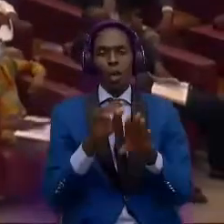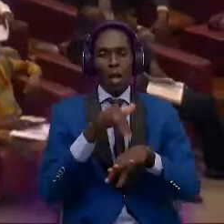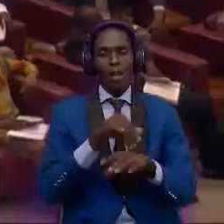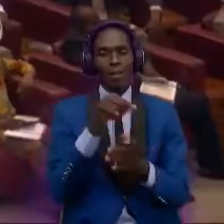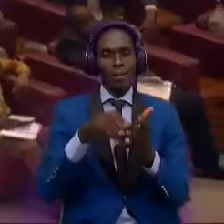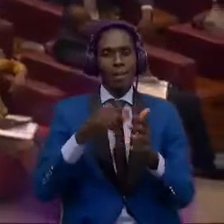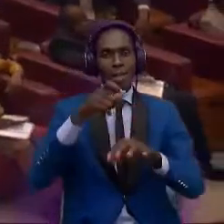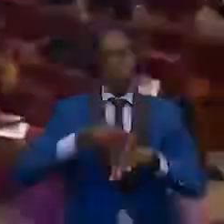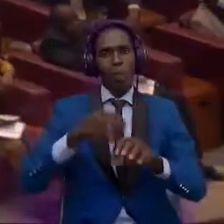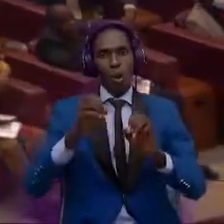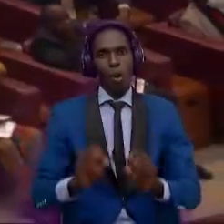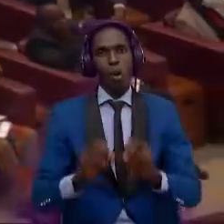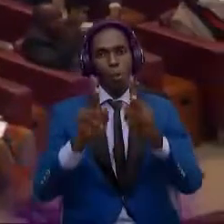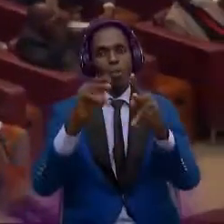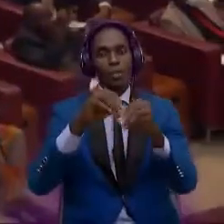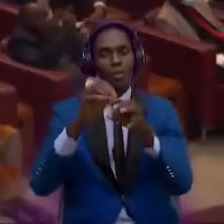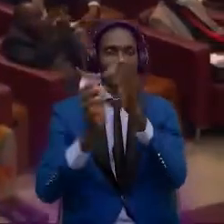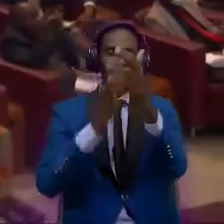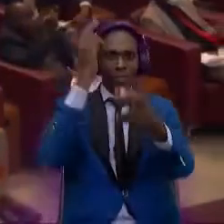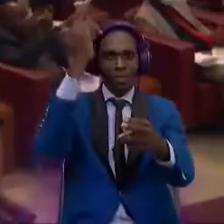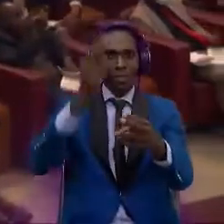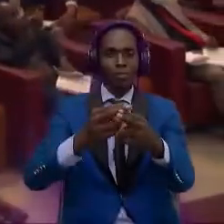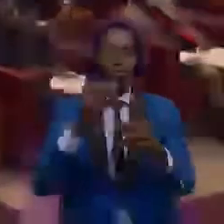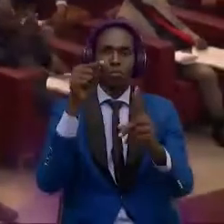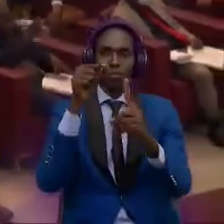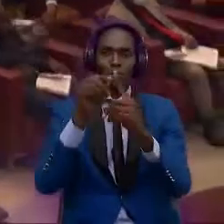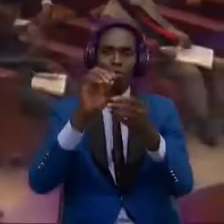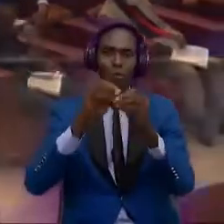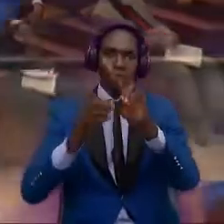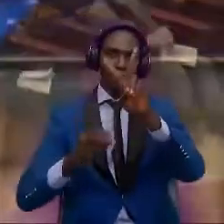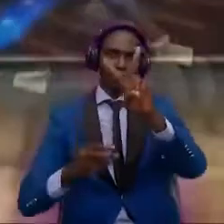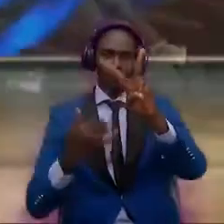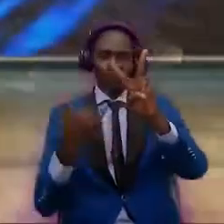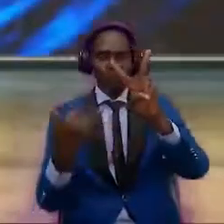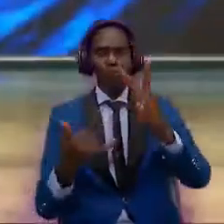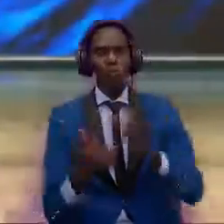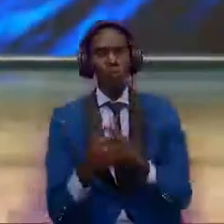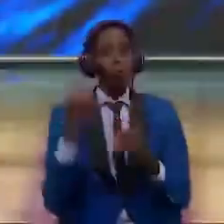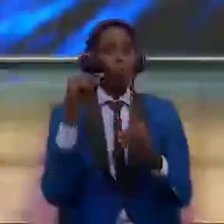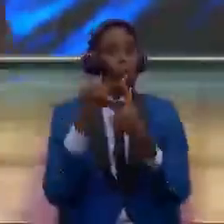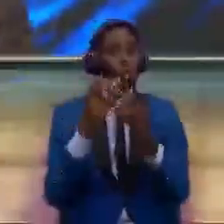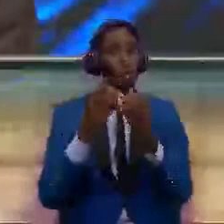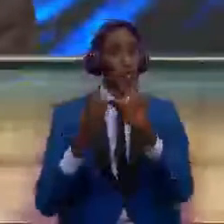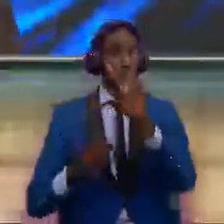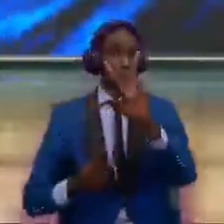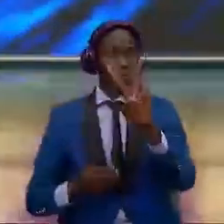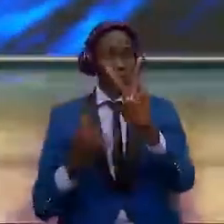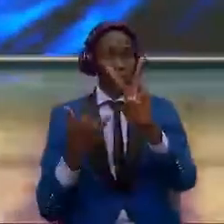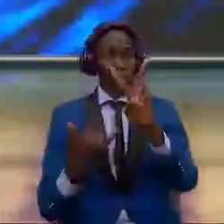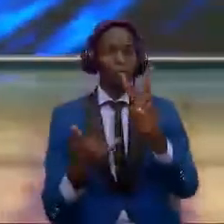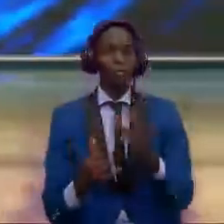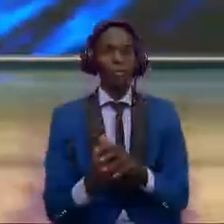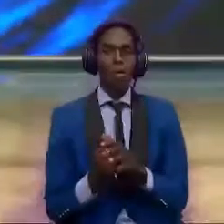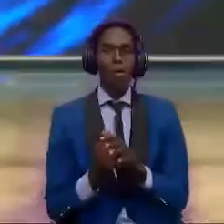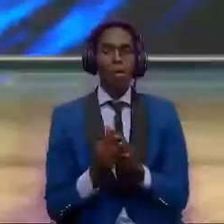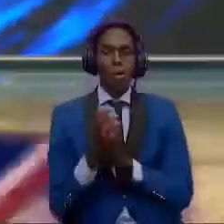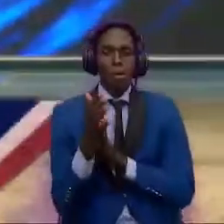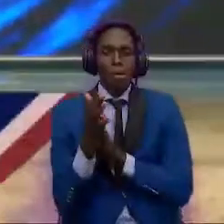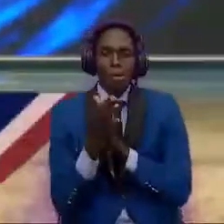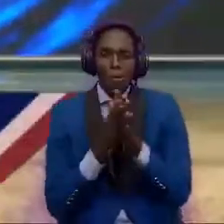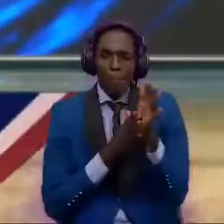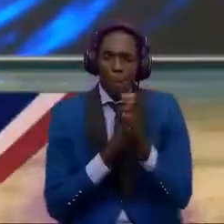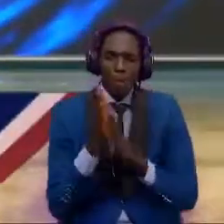in Jesus' name. Point number two now. In point number two, we're looking at